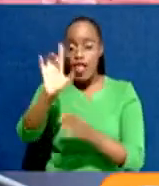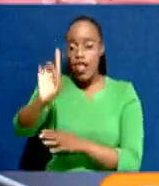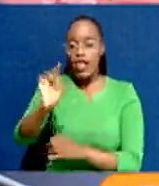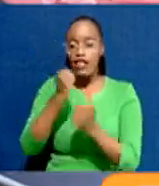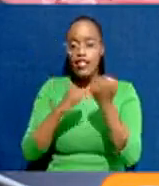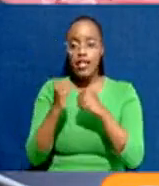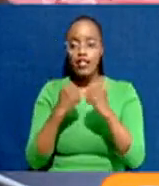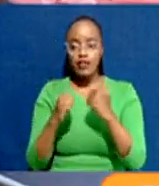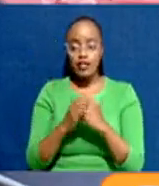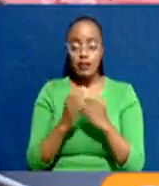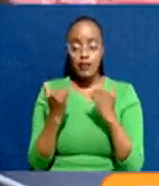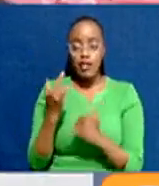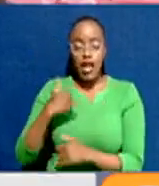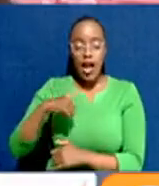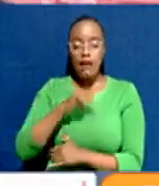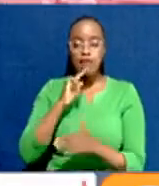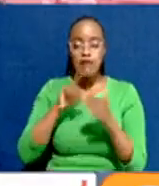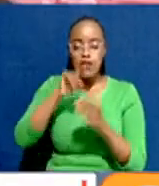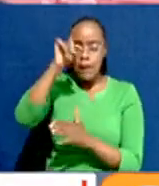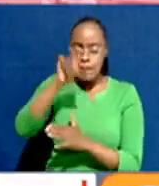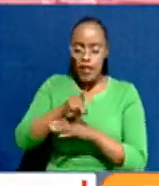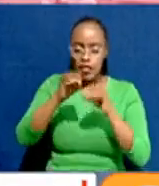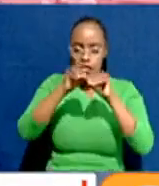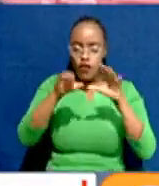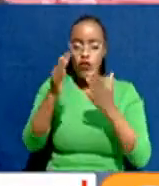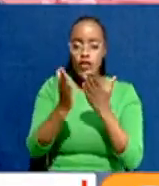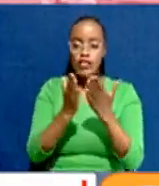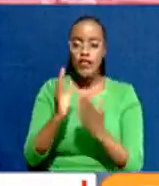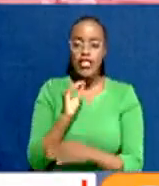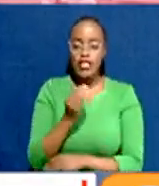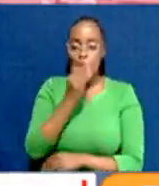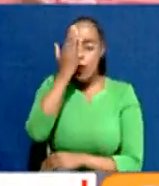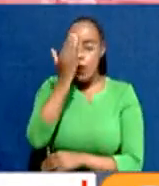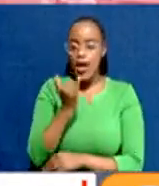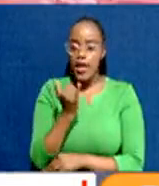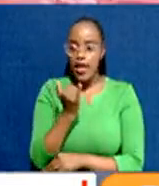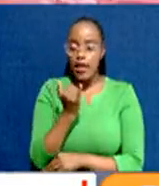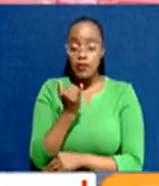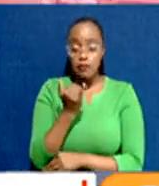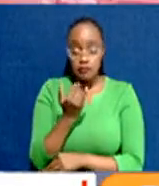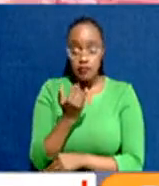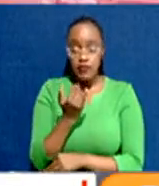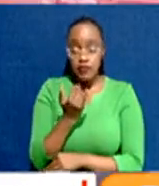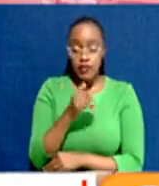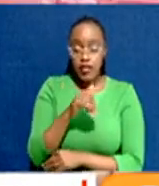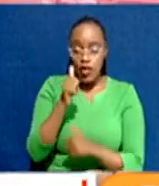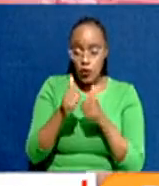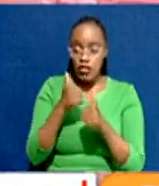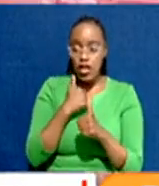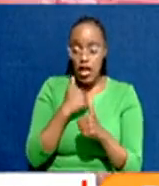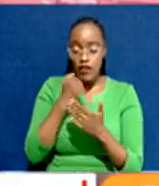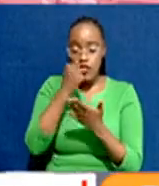activities. Now we are saying we must devolve our services, because what if we had some